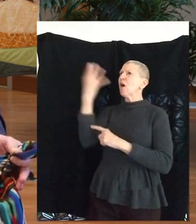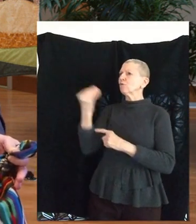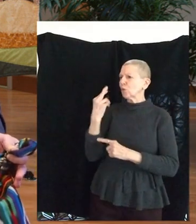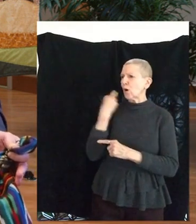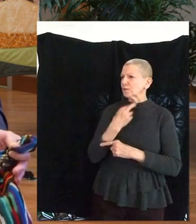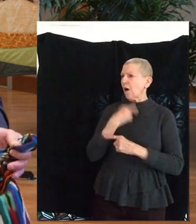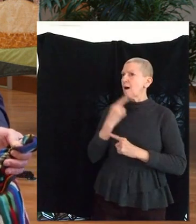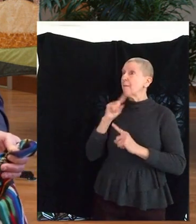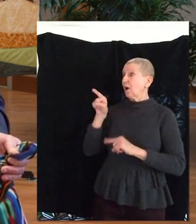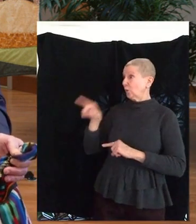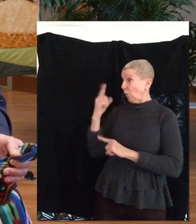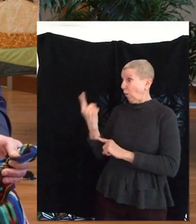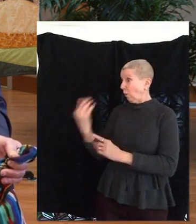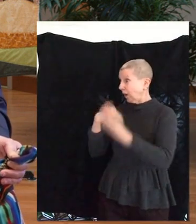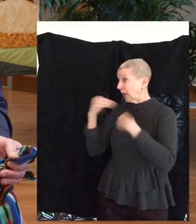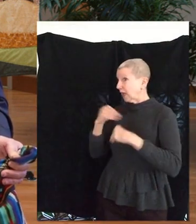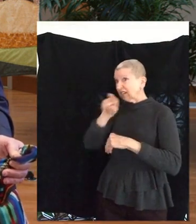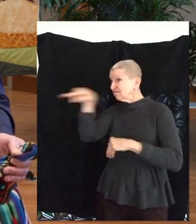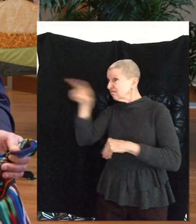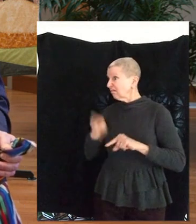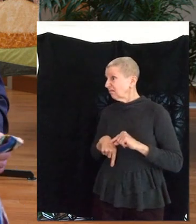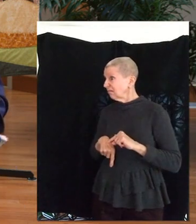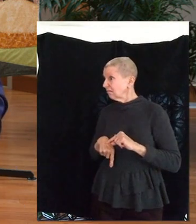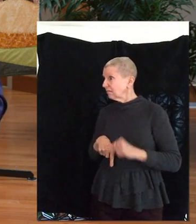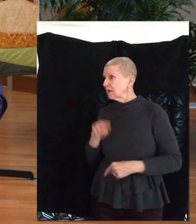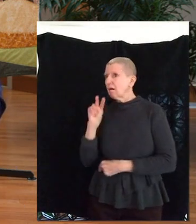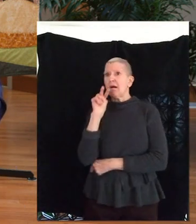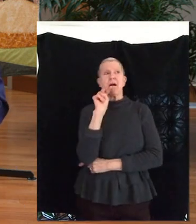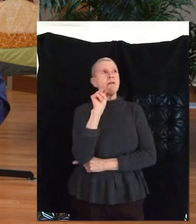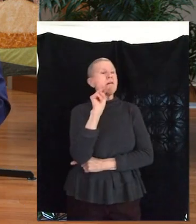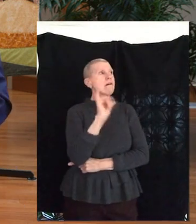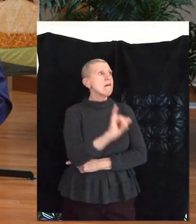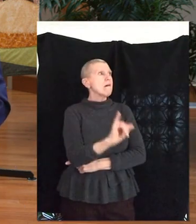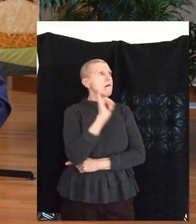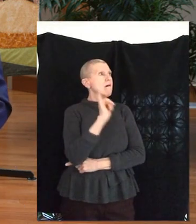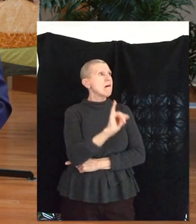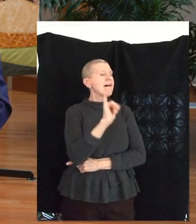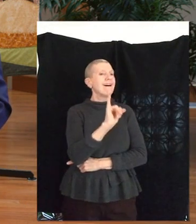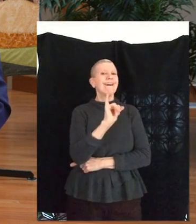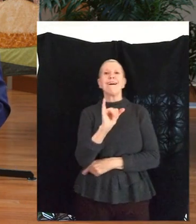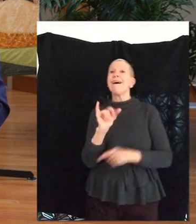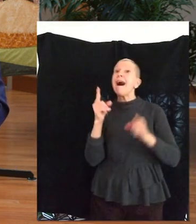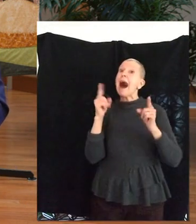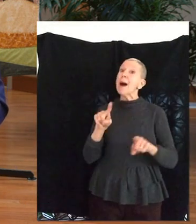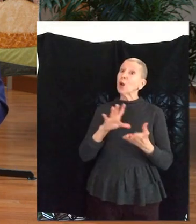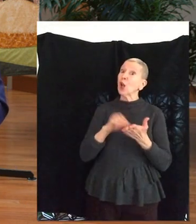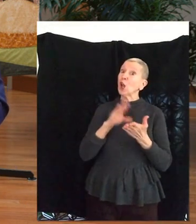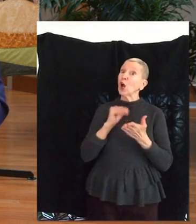did? Oh, Aaron learned that birthday about